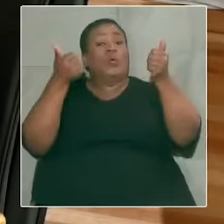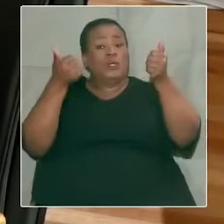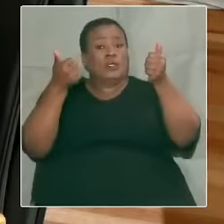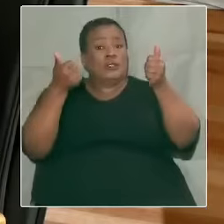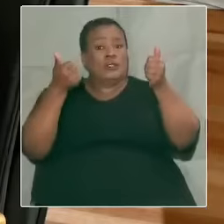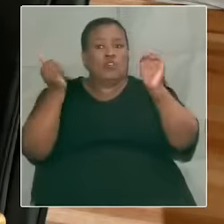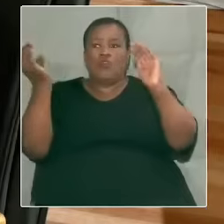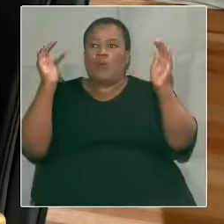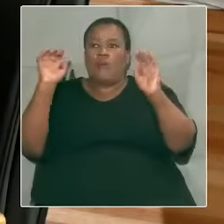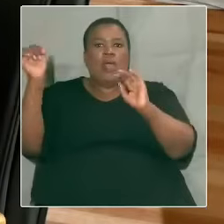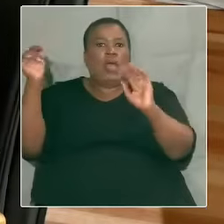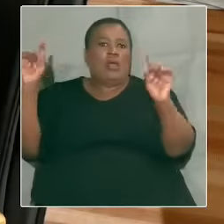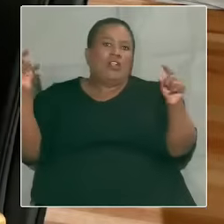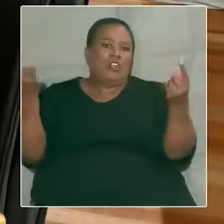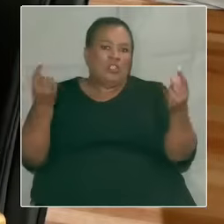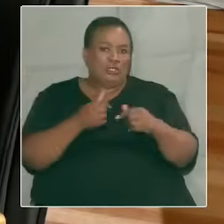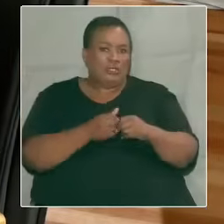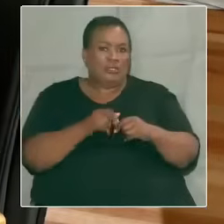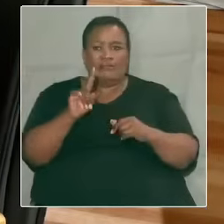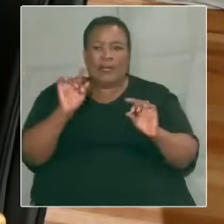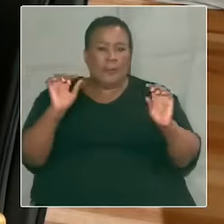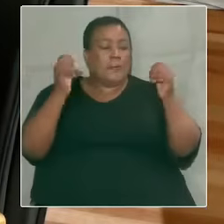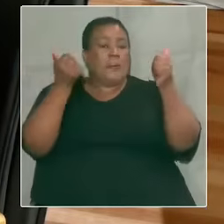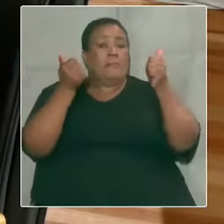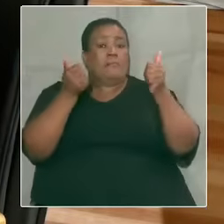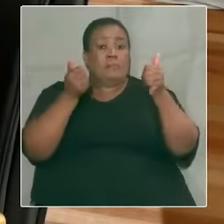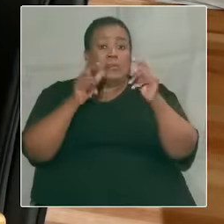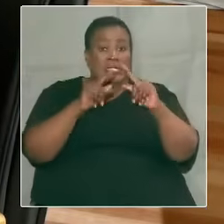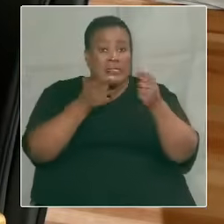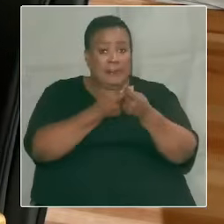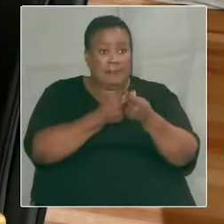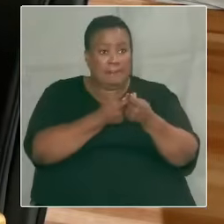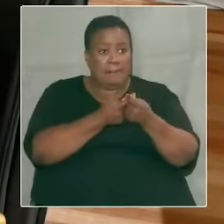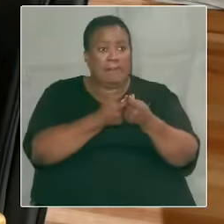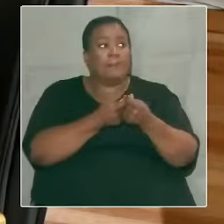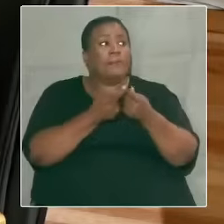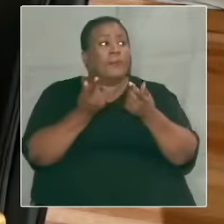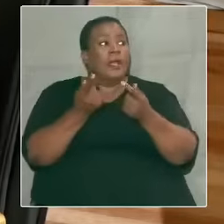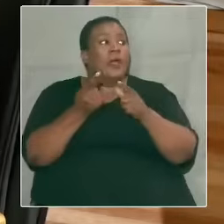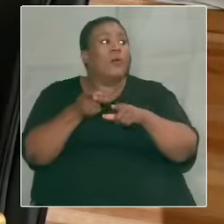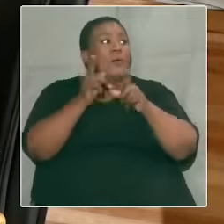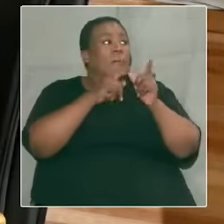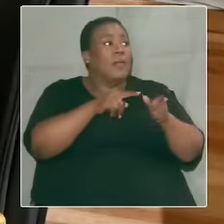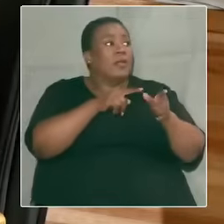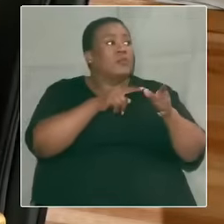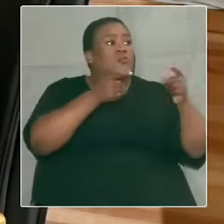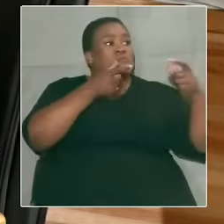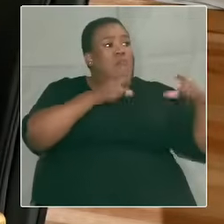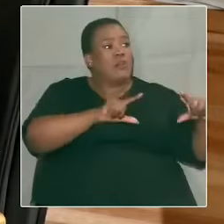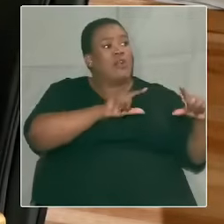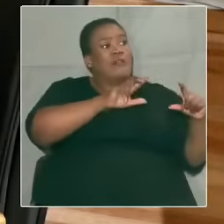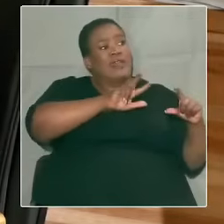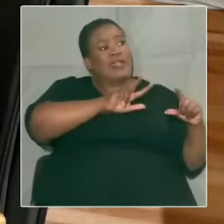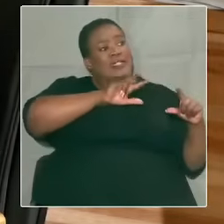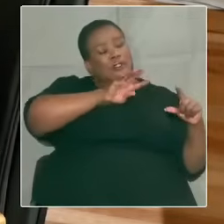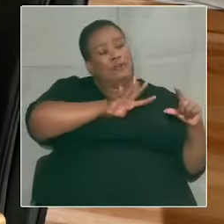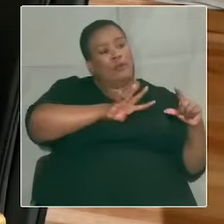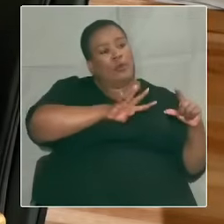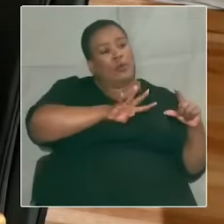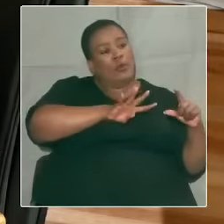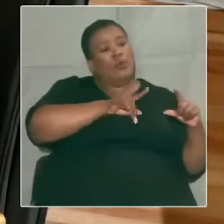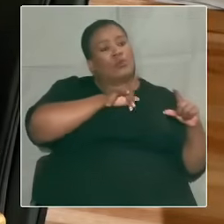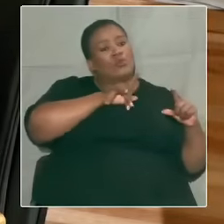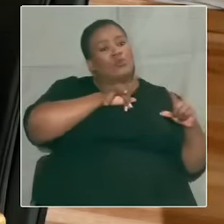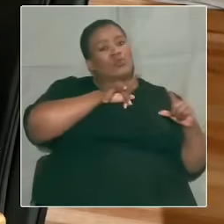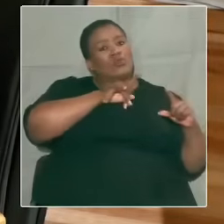Now, I want to bring you back to paragraph 84, perhaps to to